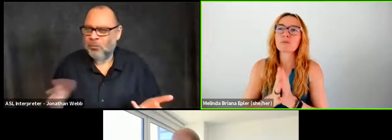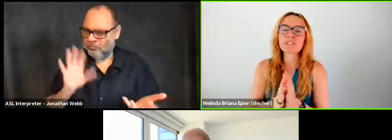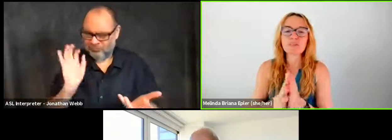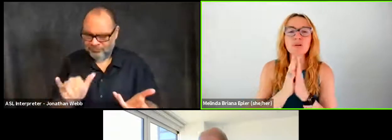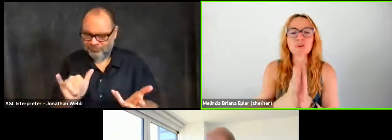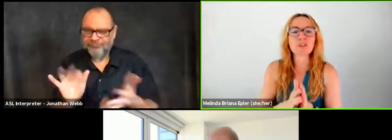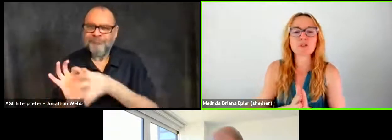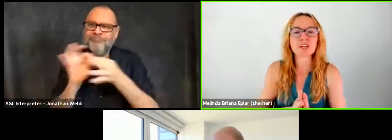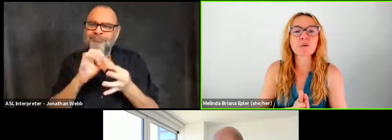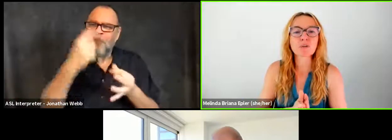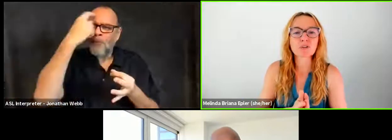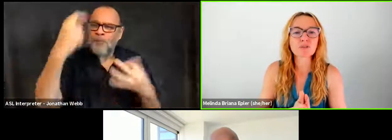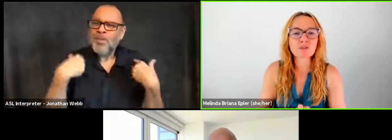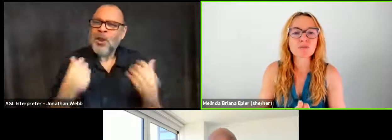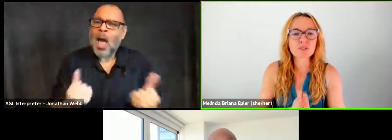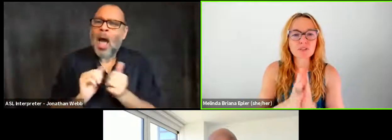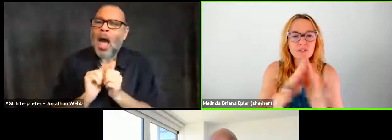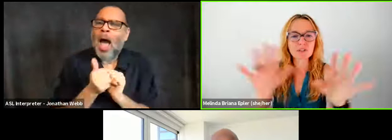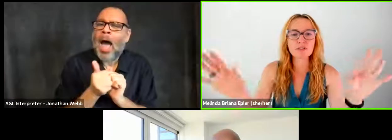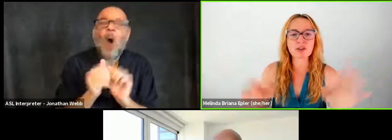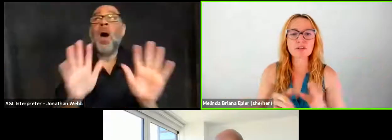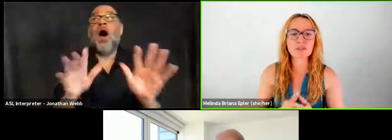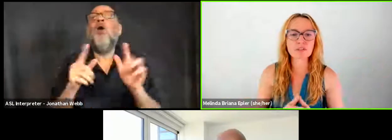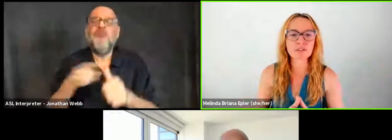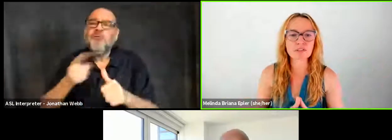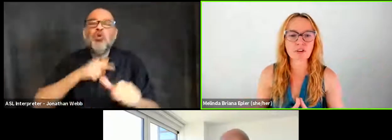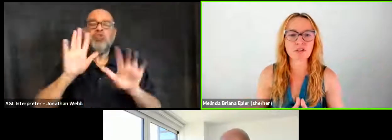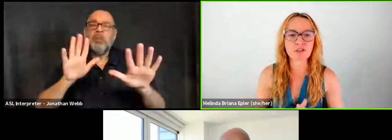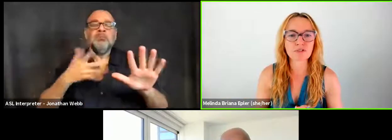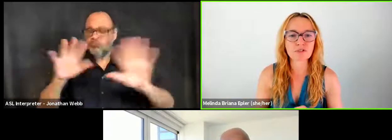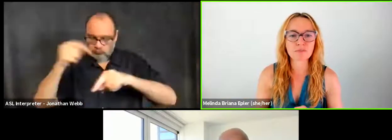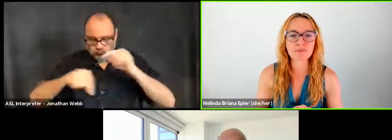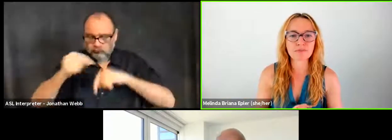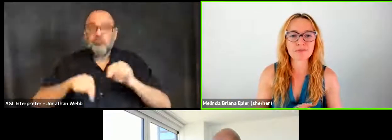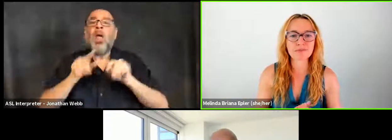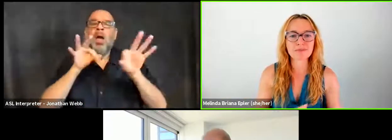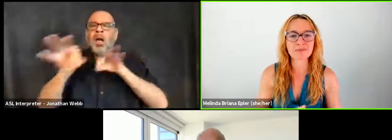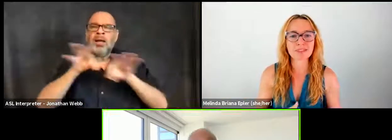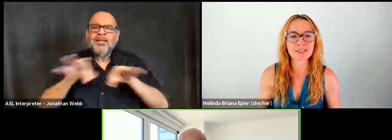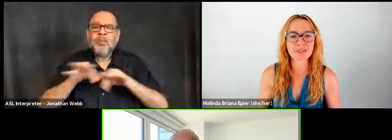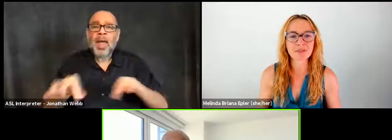why don't you say what you're going to do first? Talk about the cross country trip.